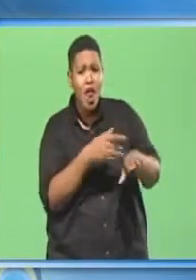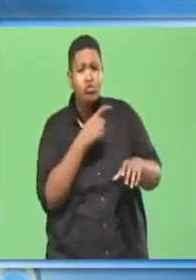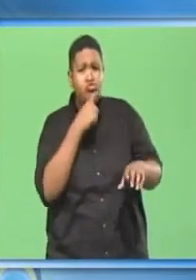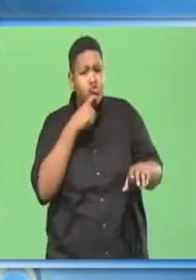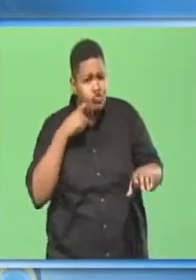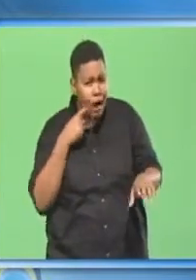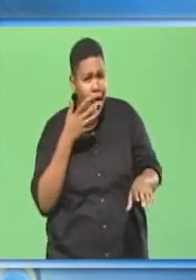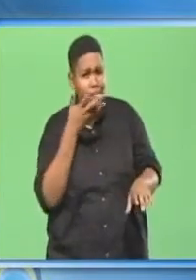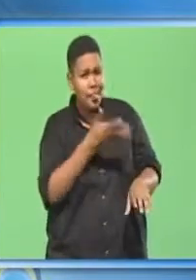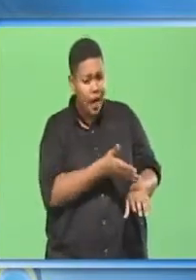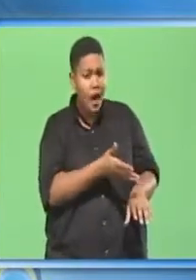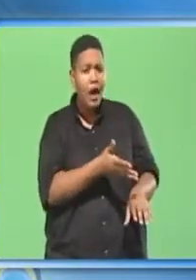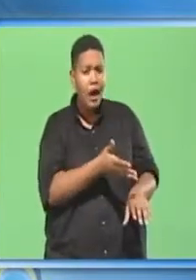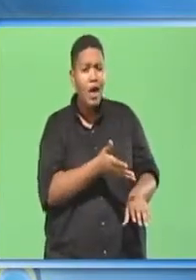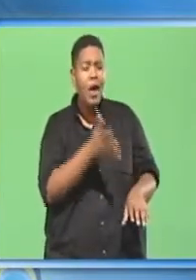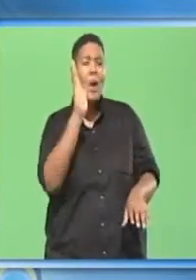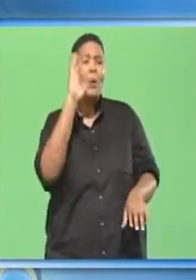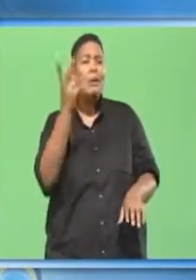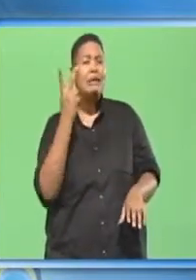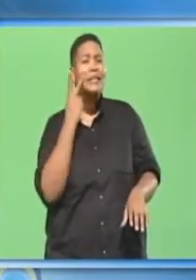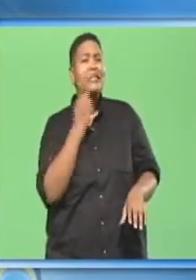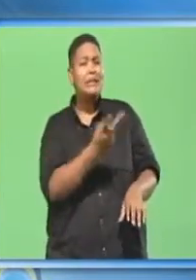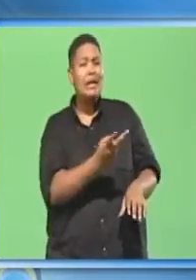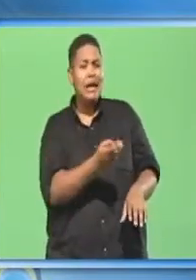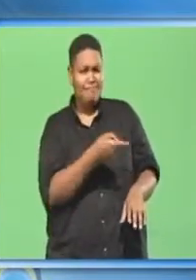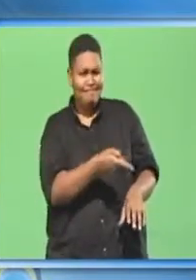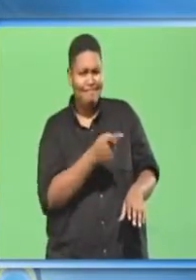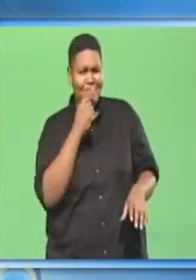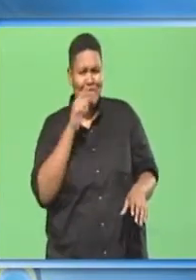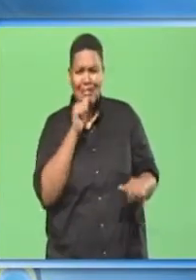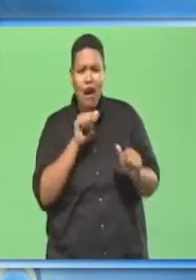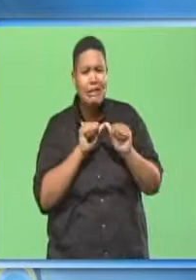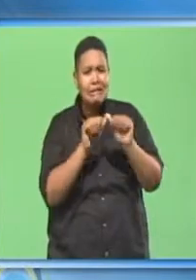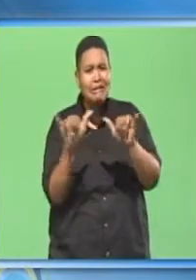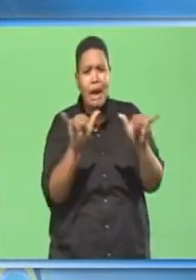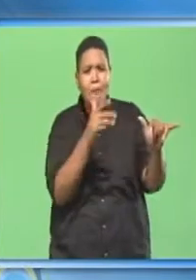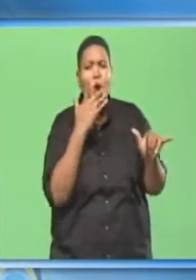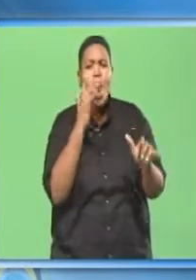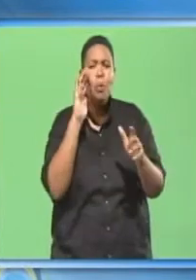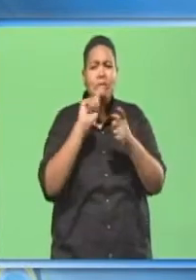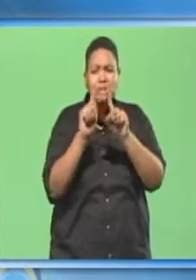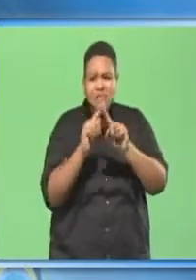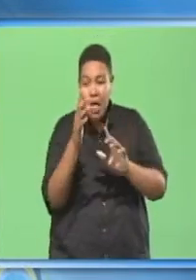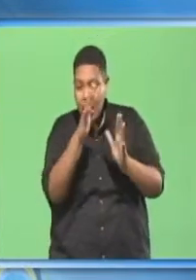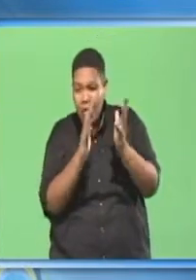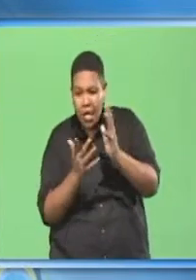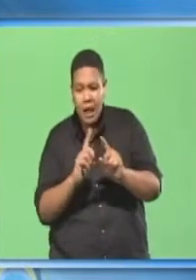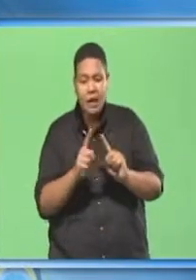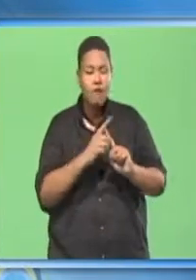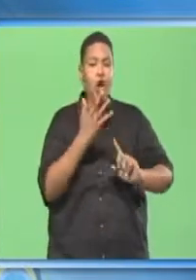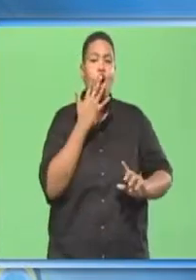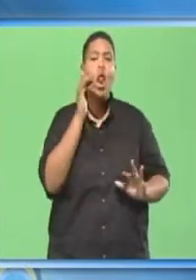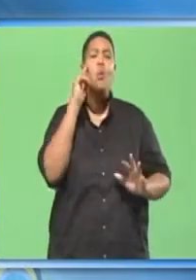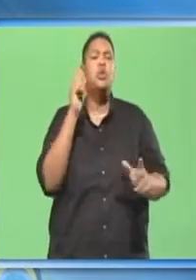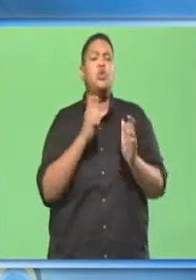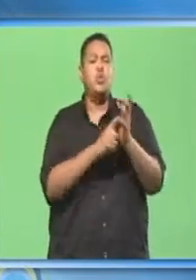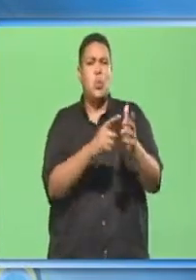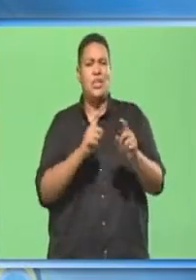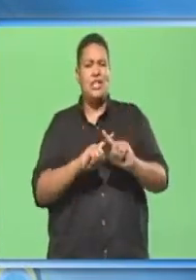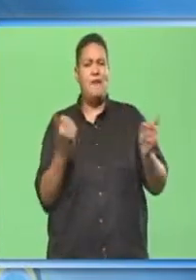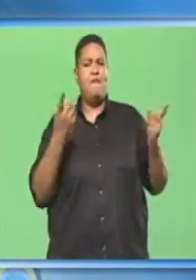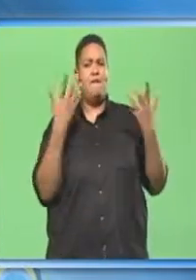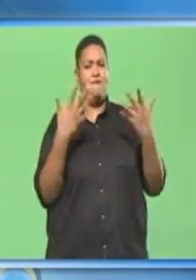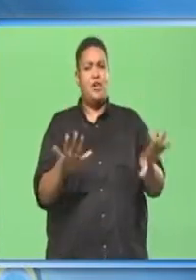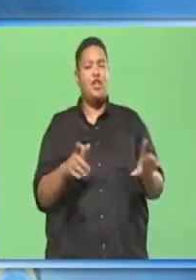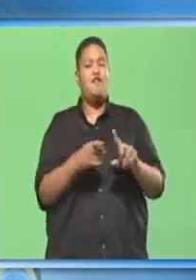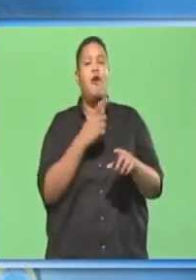on the workpiece, it may cause the piece to have inconsistent color. It can also prevent subsequent finishes from